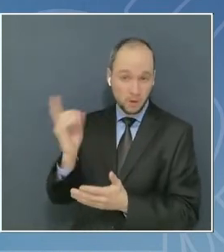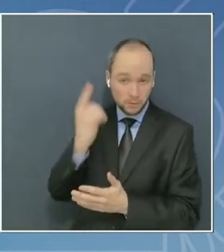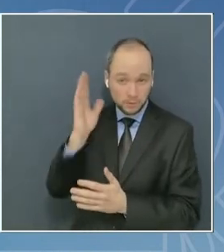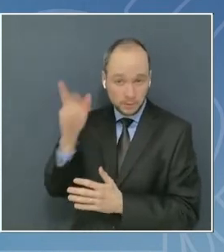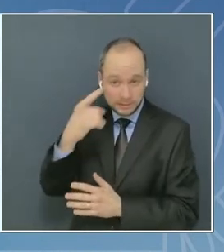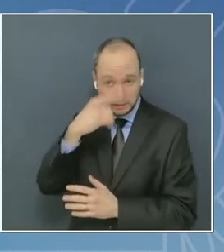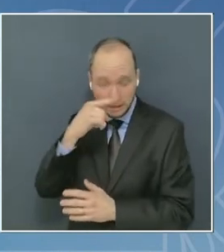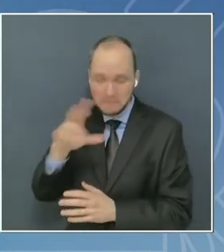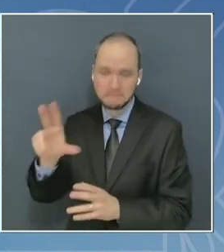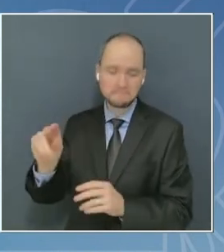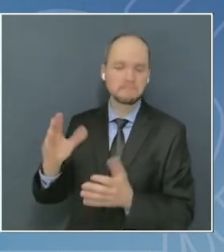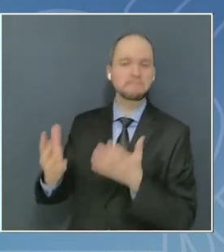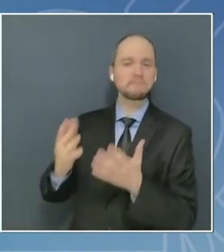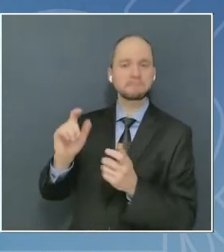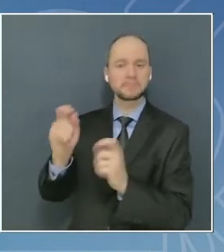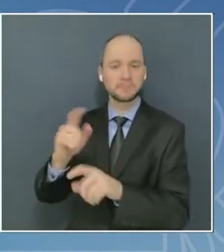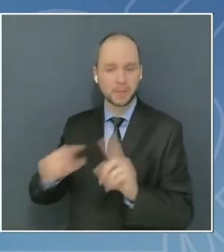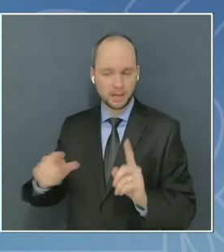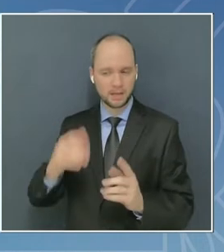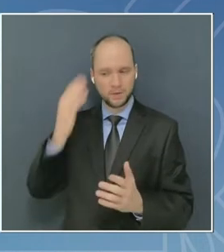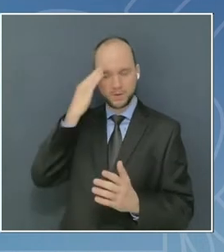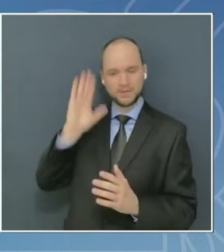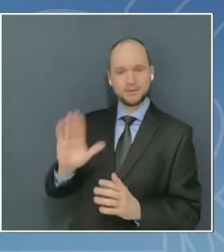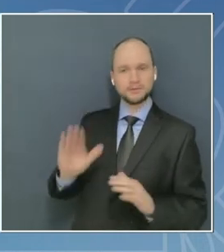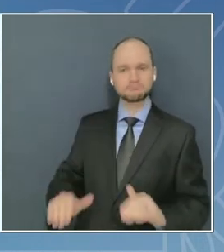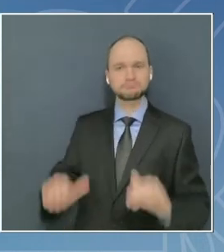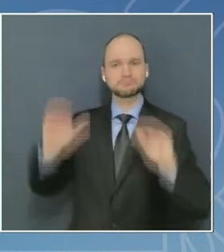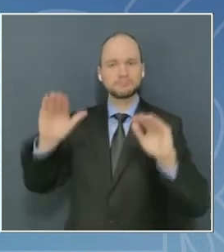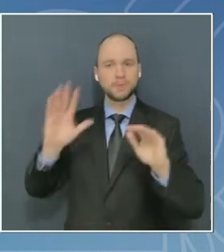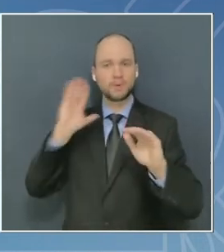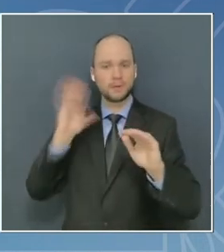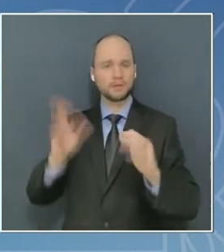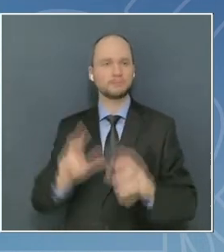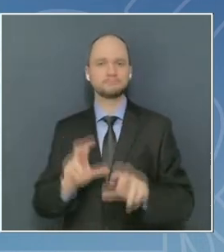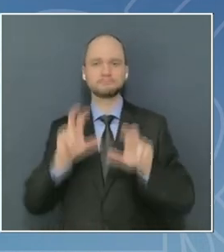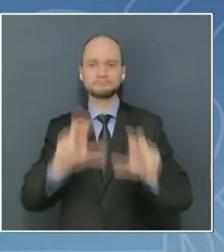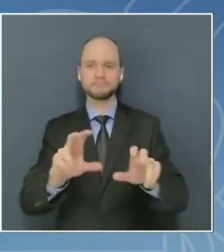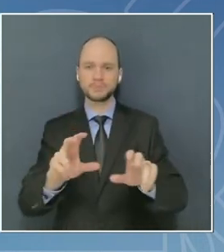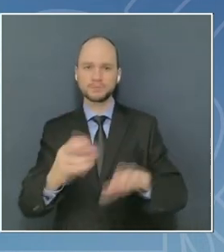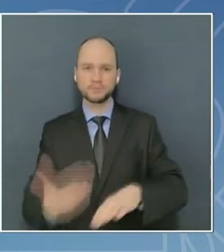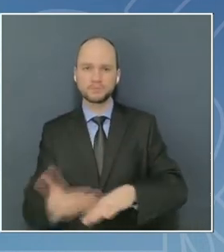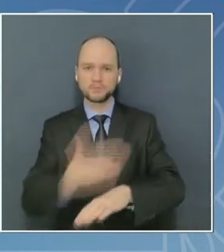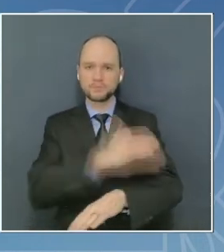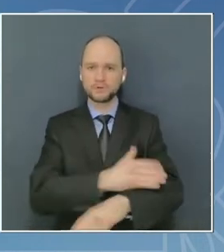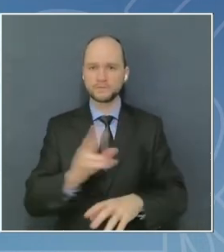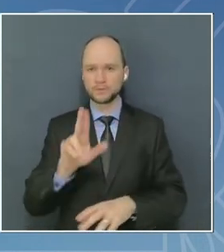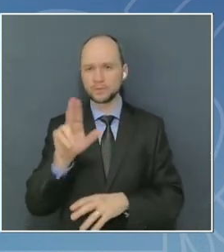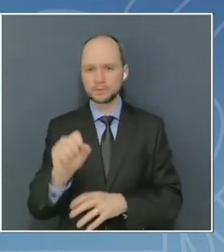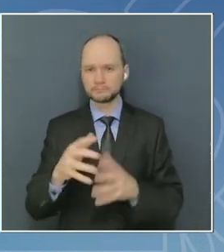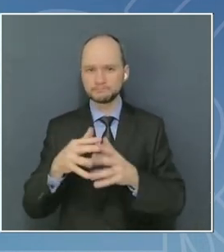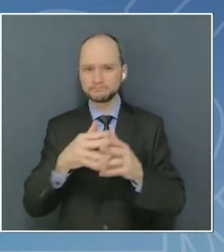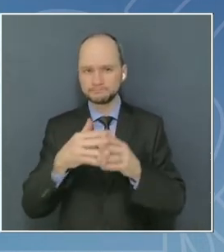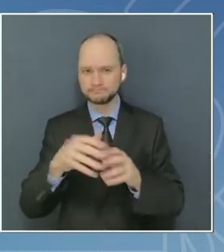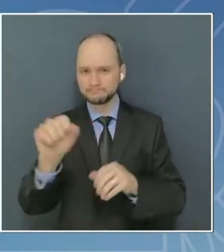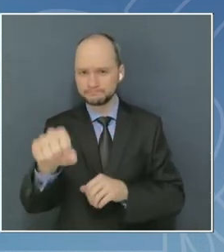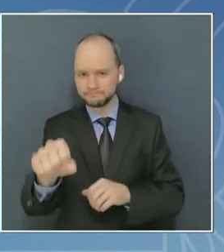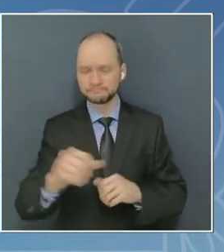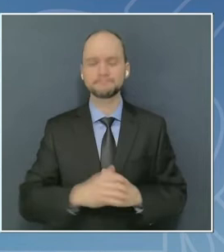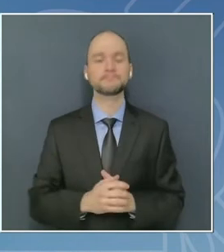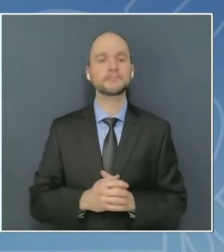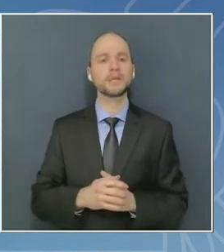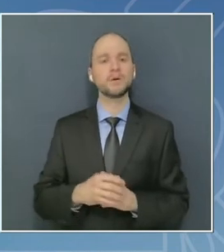stronger when they grow up, but it's going to make America stronger when they grow up. It is long, long past time that we break the